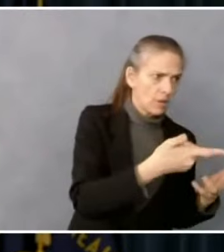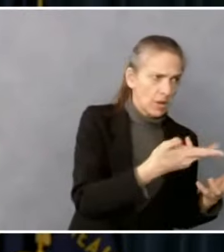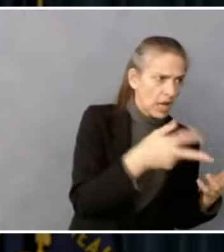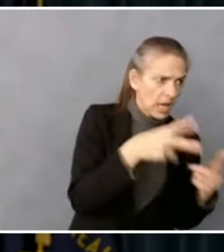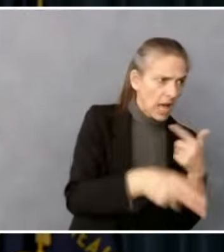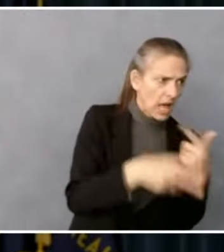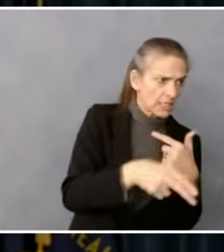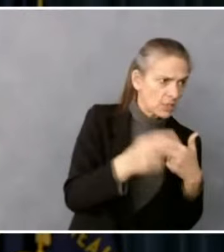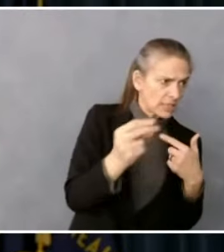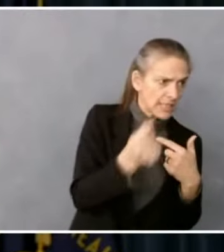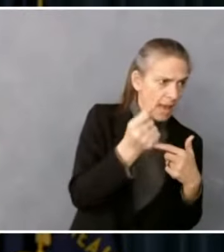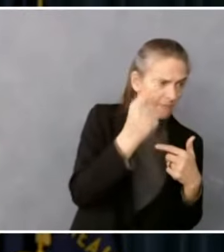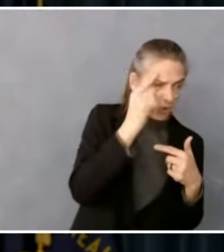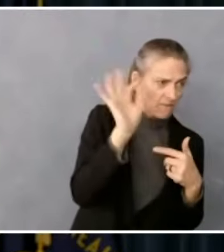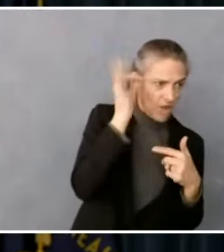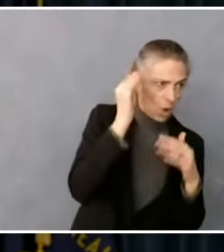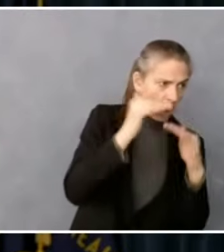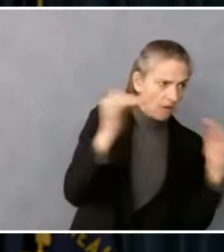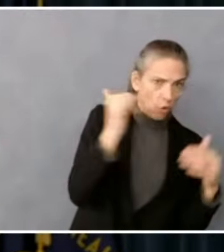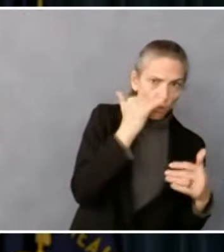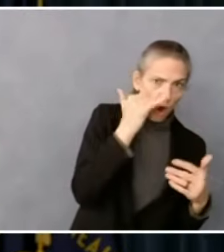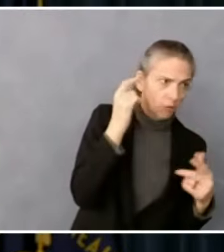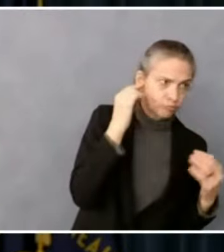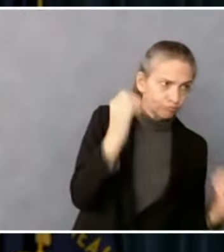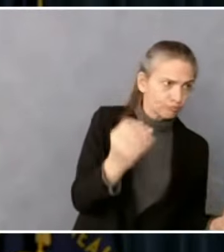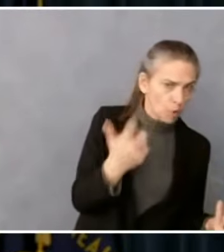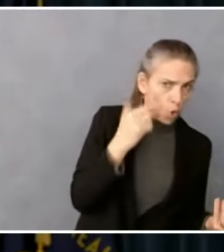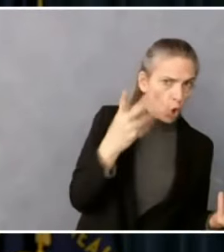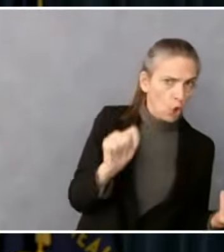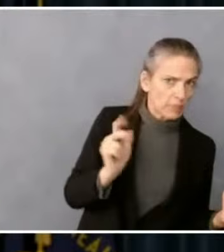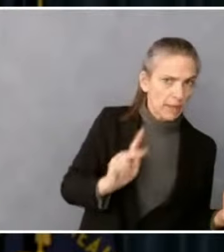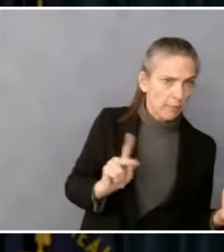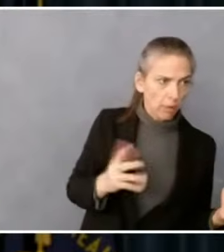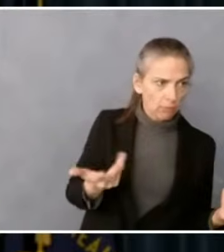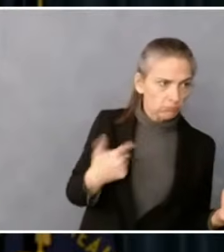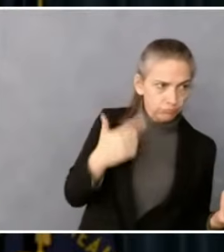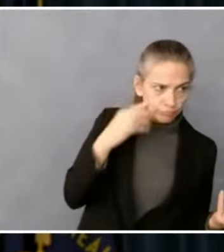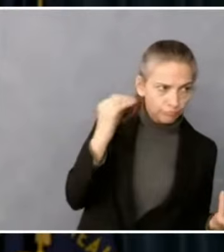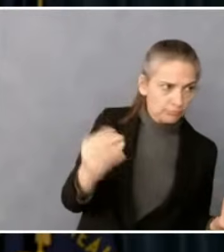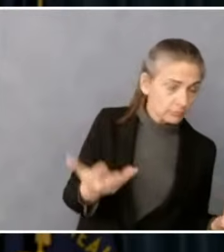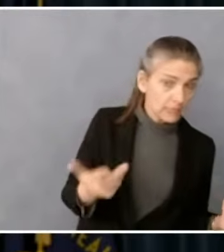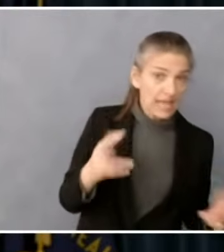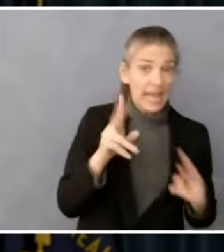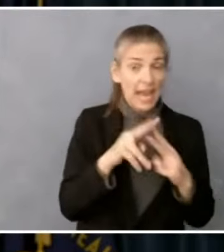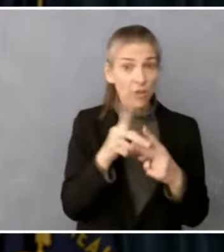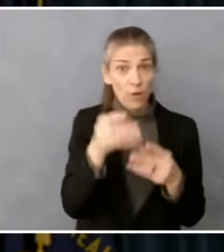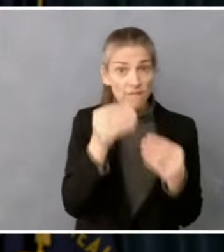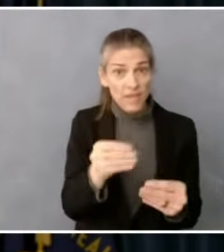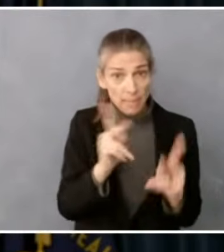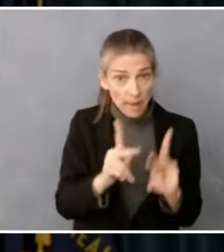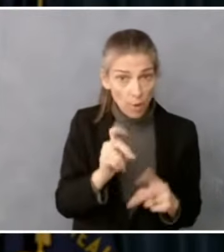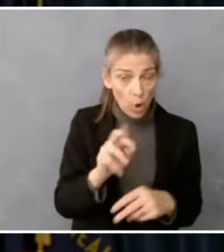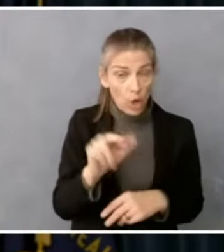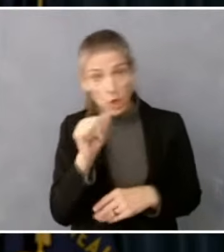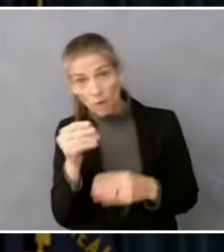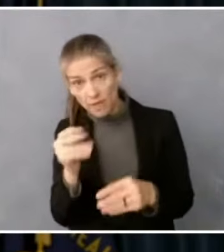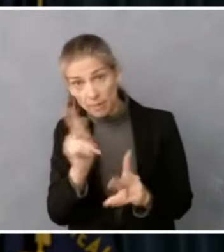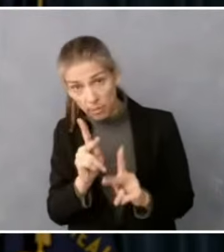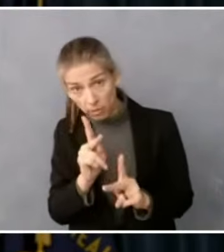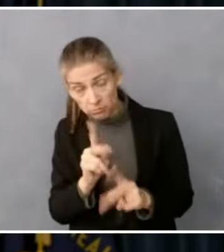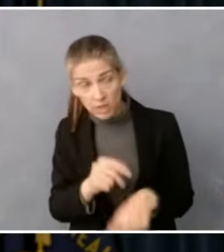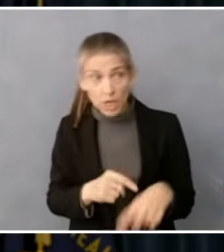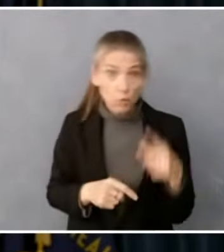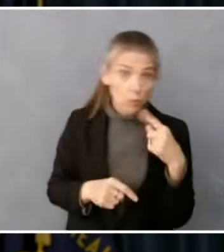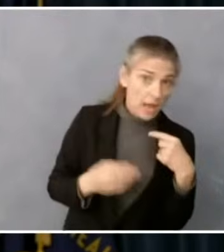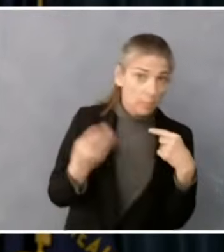on the federal level are wrong and they're going to hurt our people. I mean, either we're for feeding people or we're not. If that becomes red or blue, Democrat